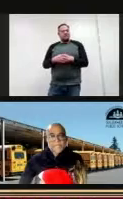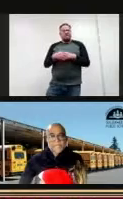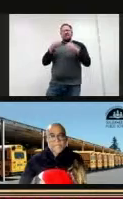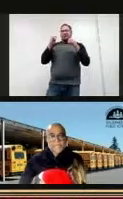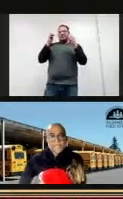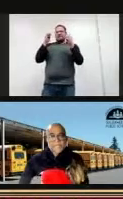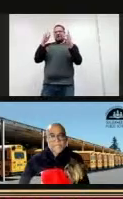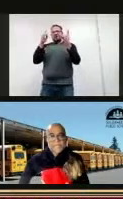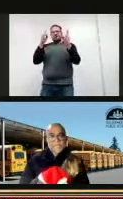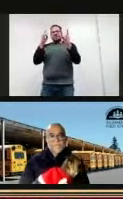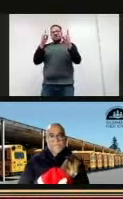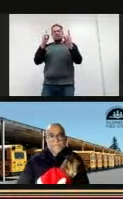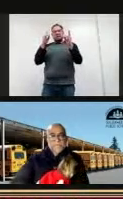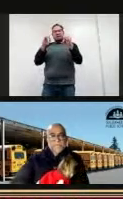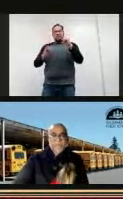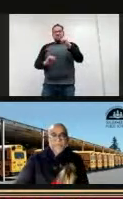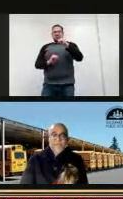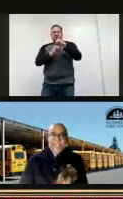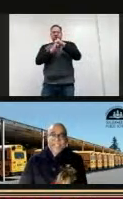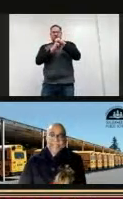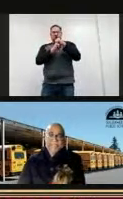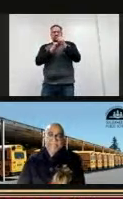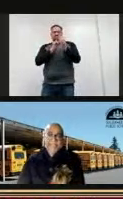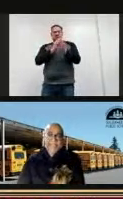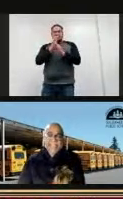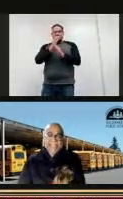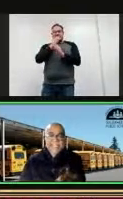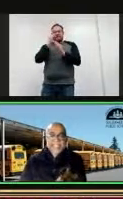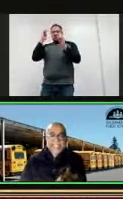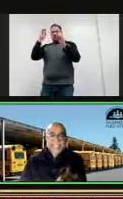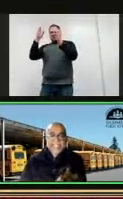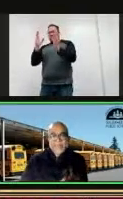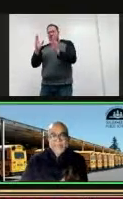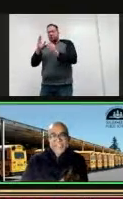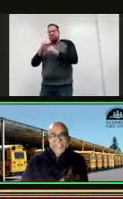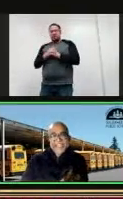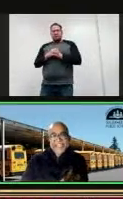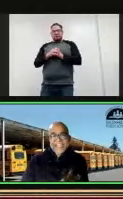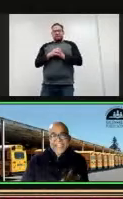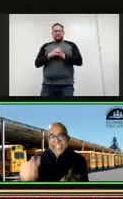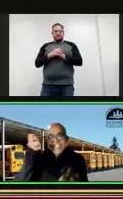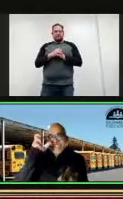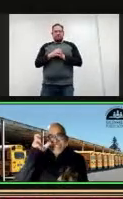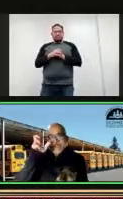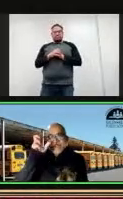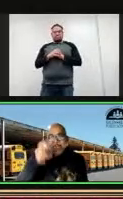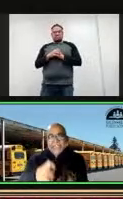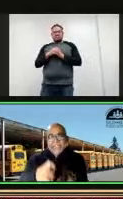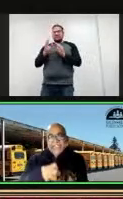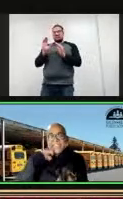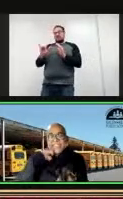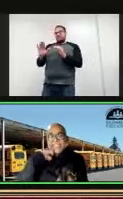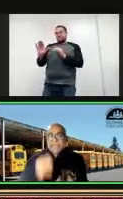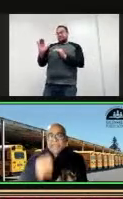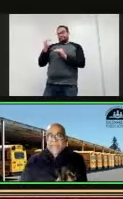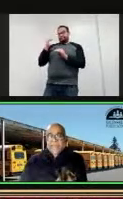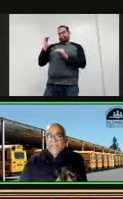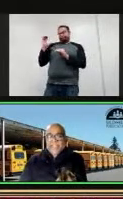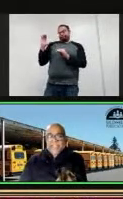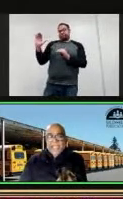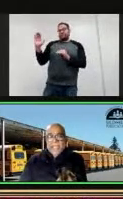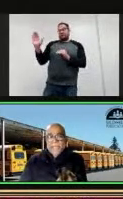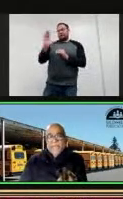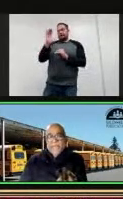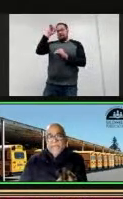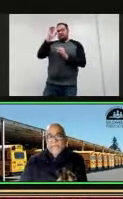education support professionals and educators. That I leave it to you to decide. But the idea is everybody